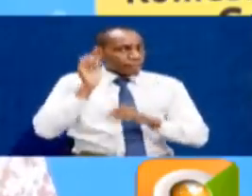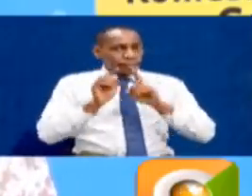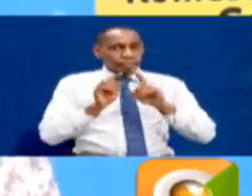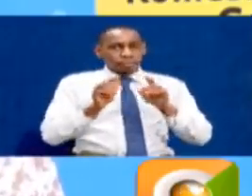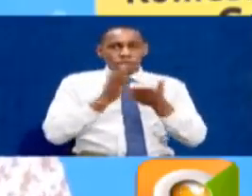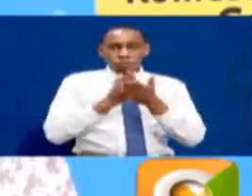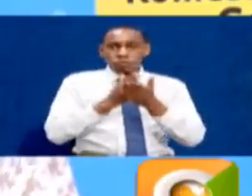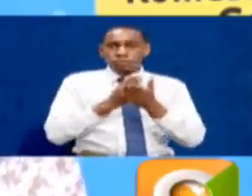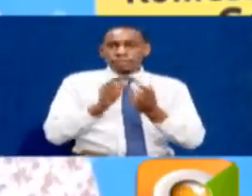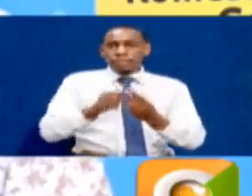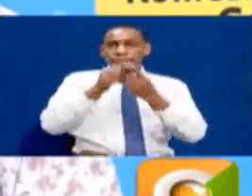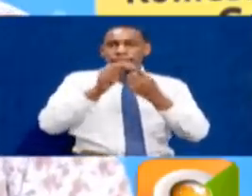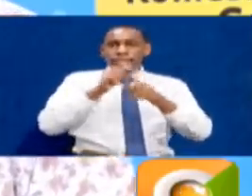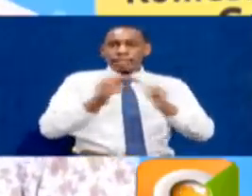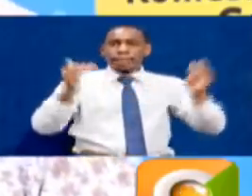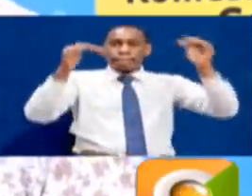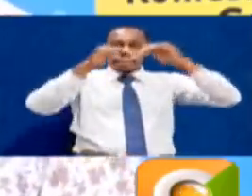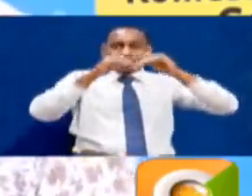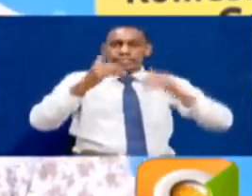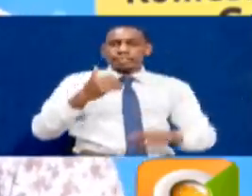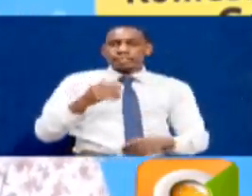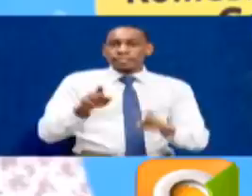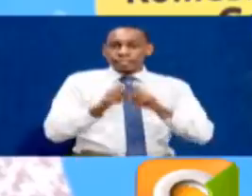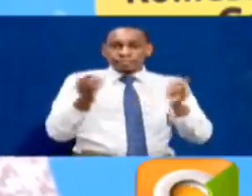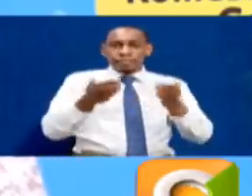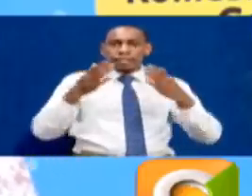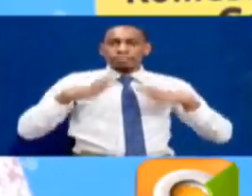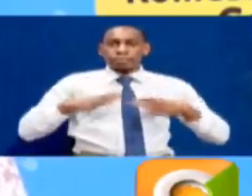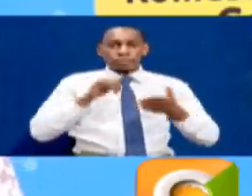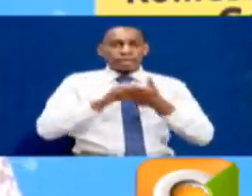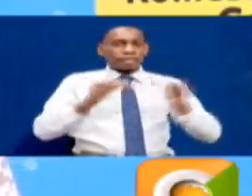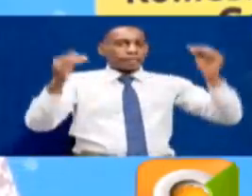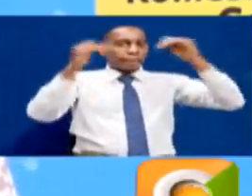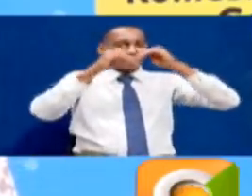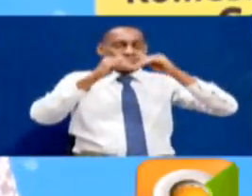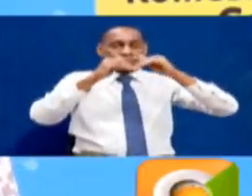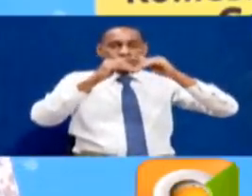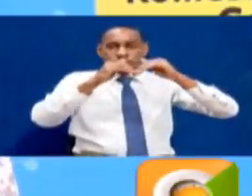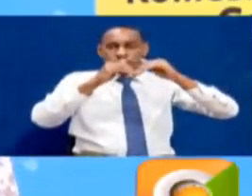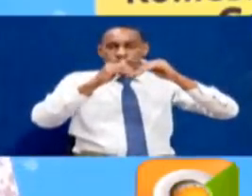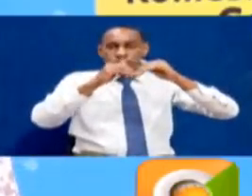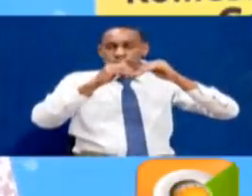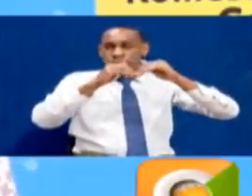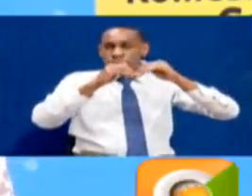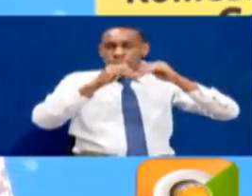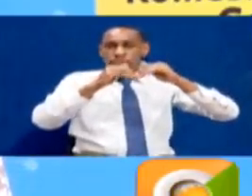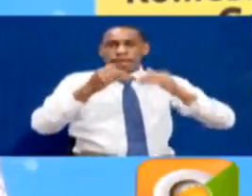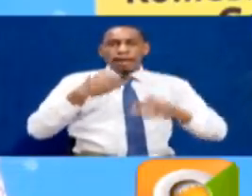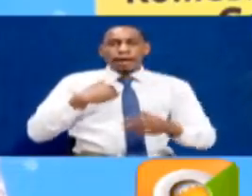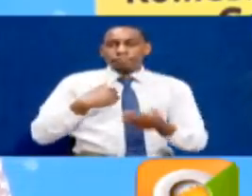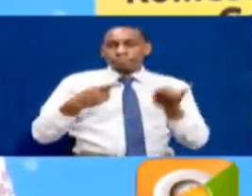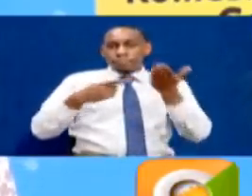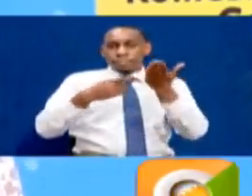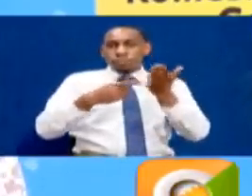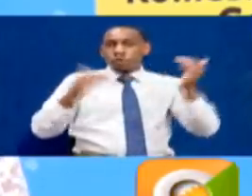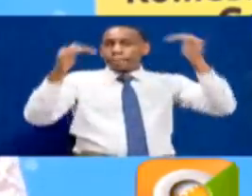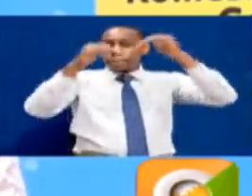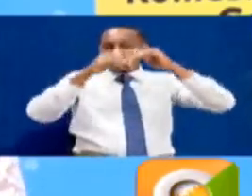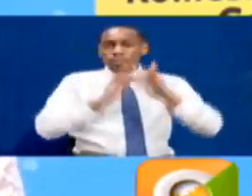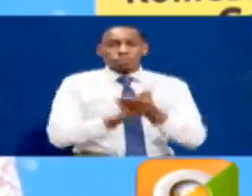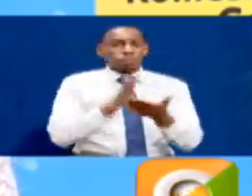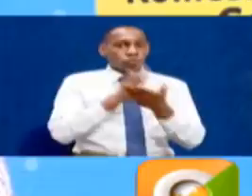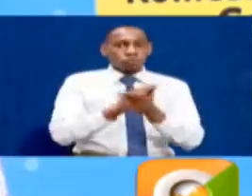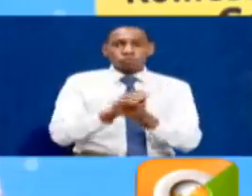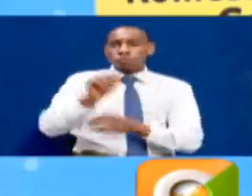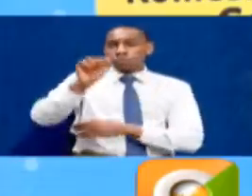as possible, especially in meetings, we have urged that people meet on have virtual meetings. So